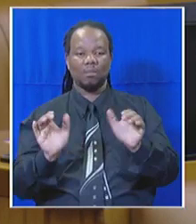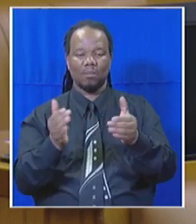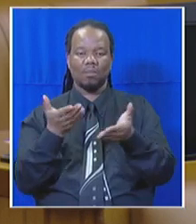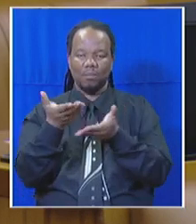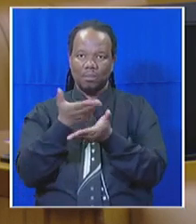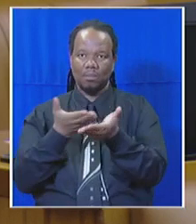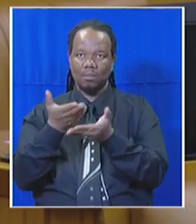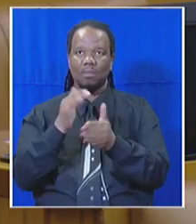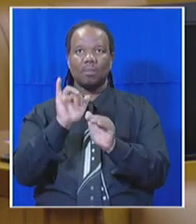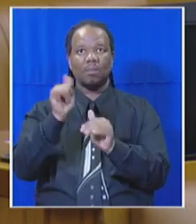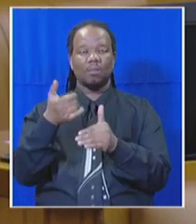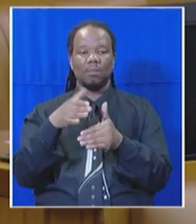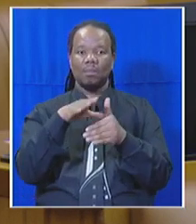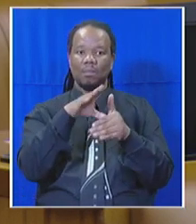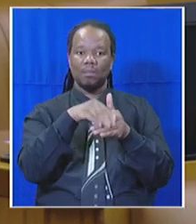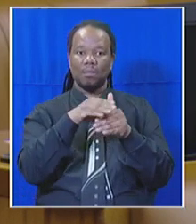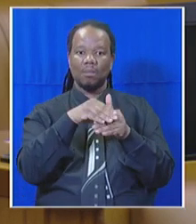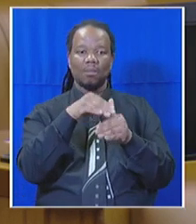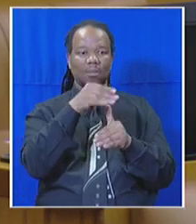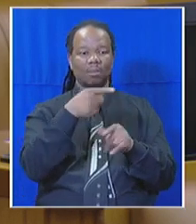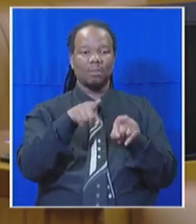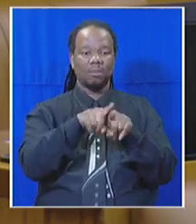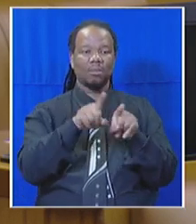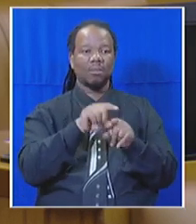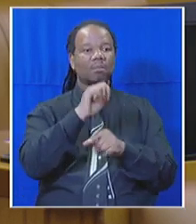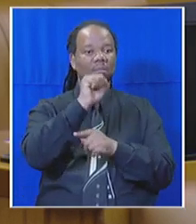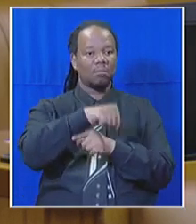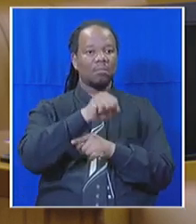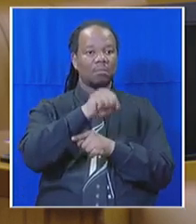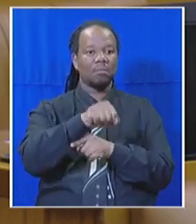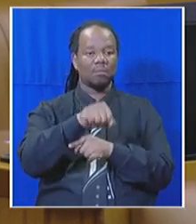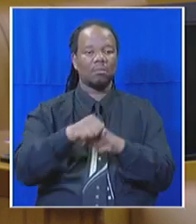honorable members on that side of the House nodding their heads in agreement. Thank you.